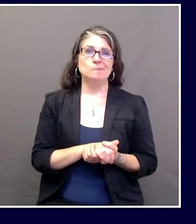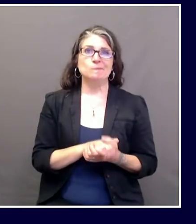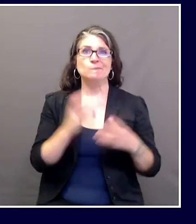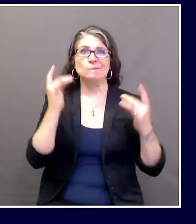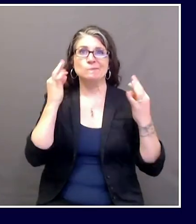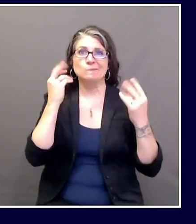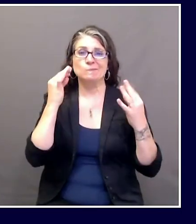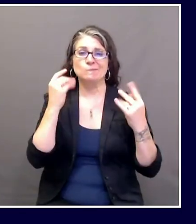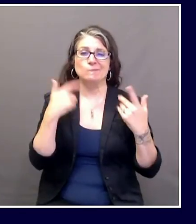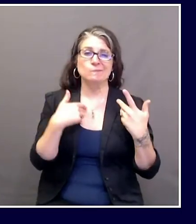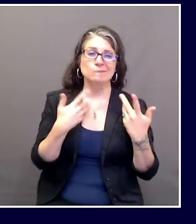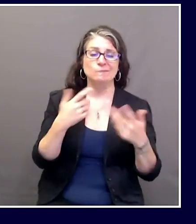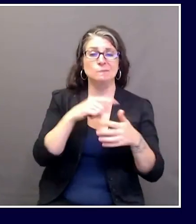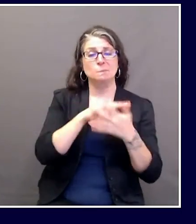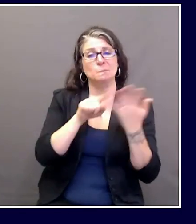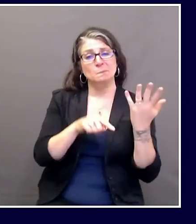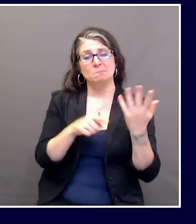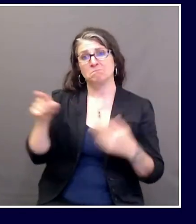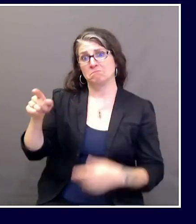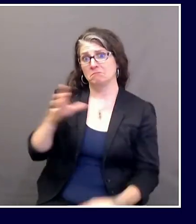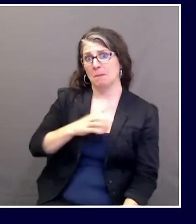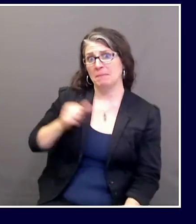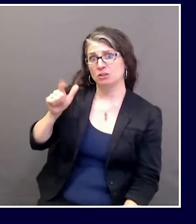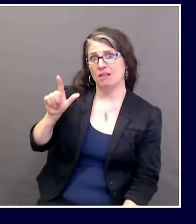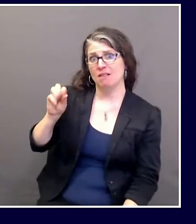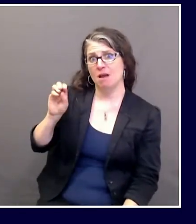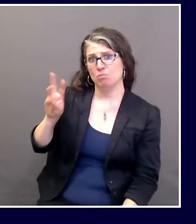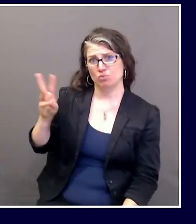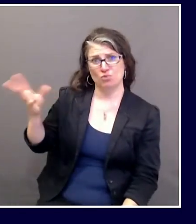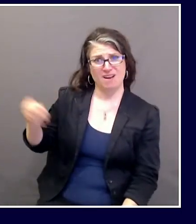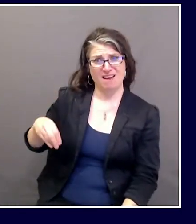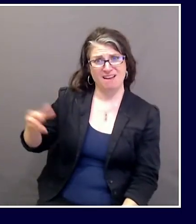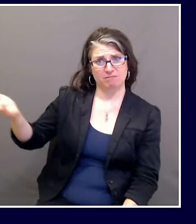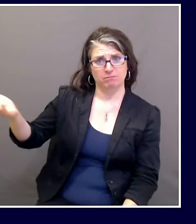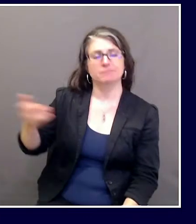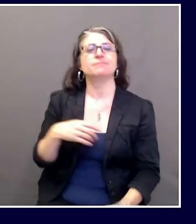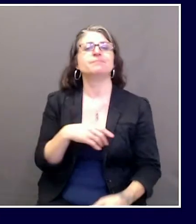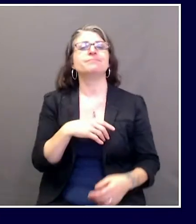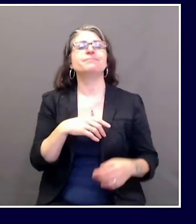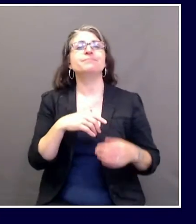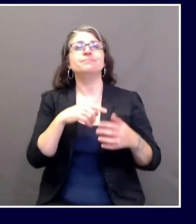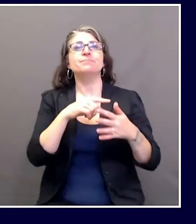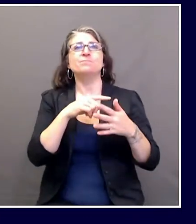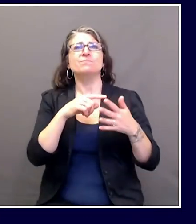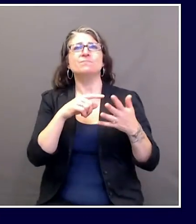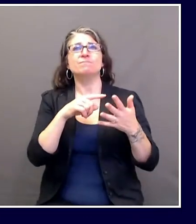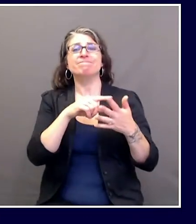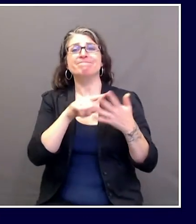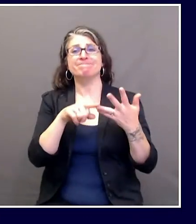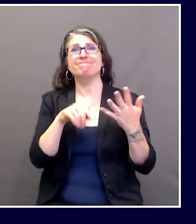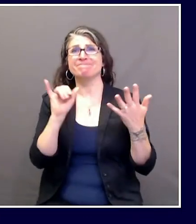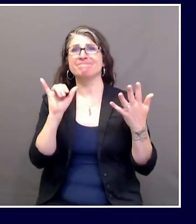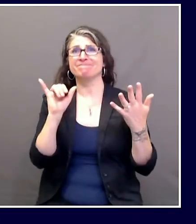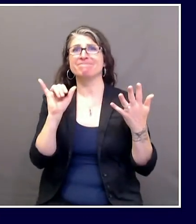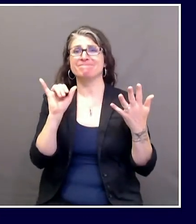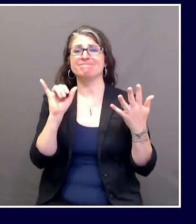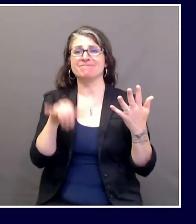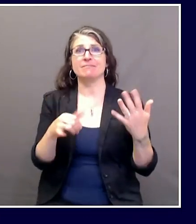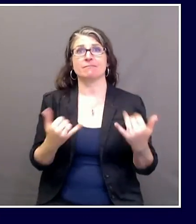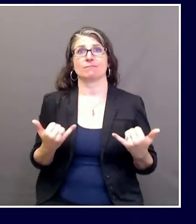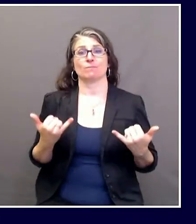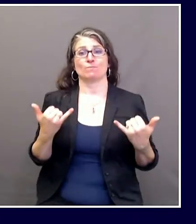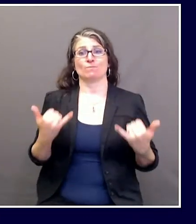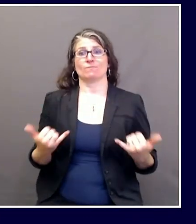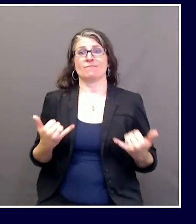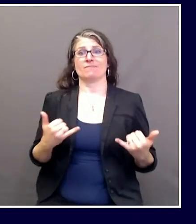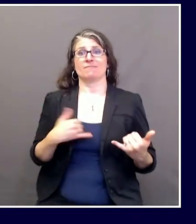same. First of all, that's really one of the reasons why I wanted to urge everyone at the top to go get vaccinated. One of the things,